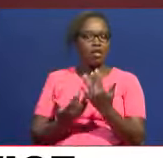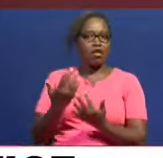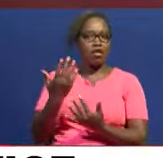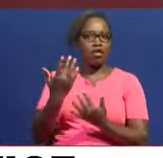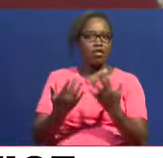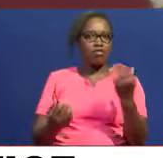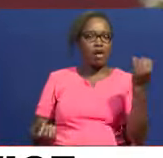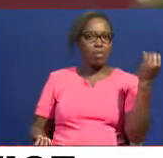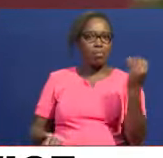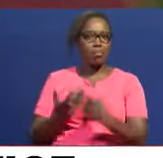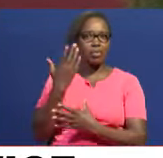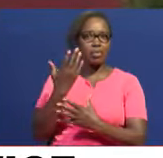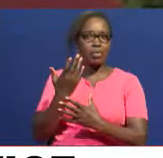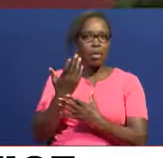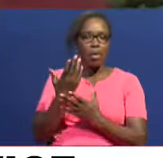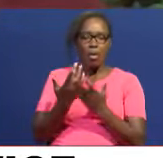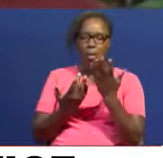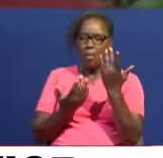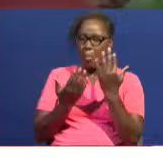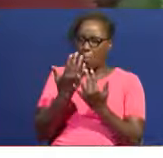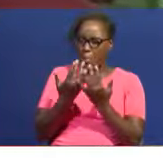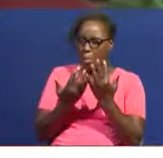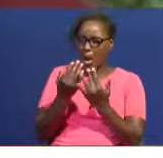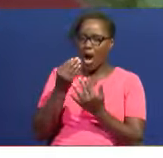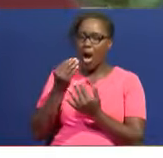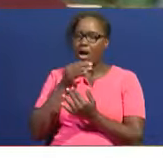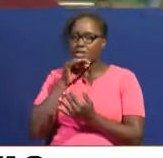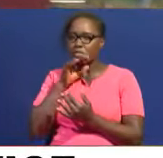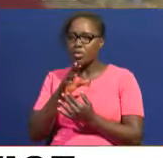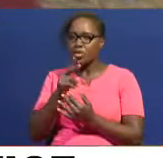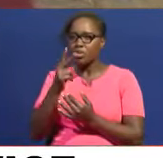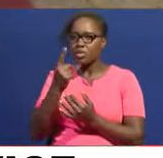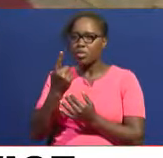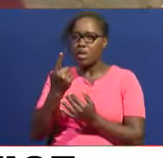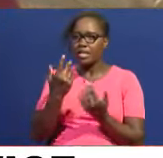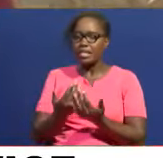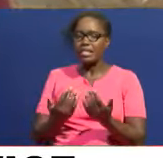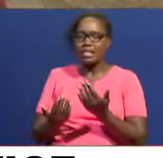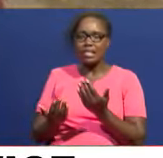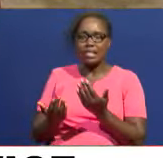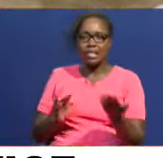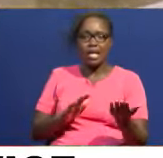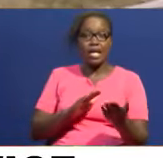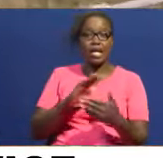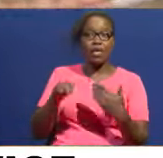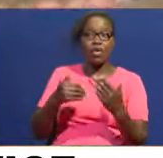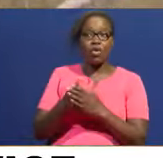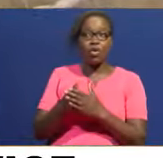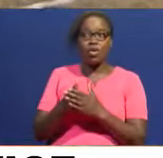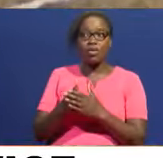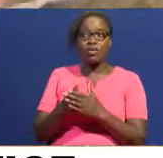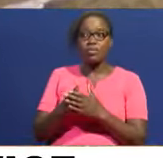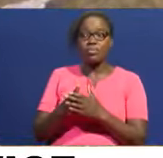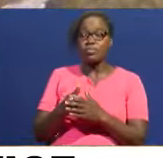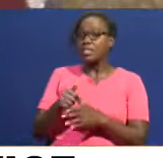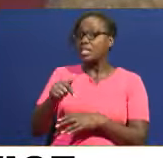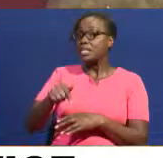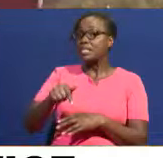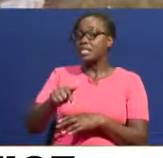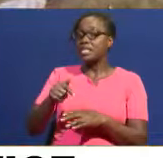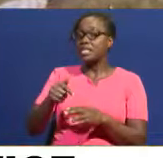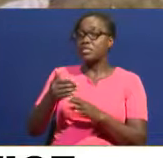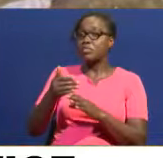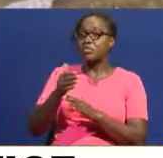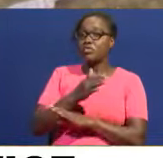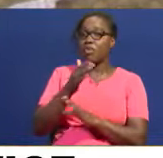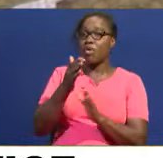and burnt the boys' dormitory, and 21 children died from it. This exercise was supposed to be, or rather, initially,